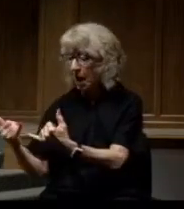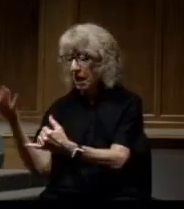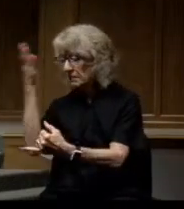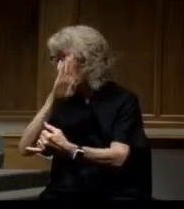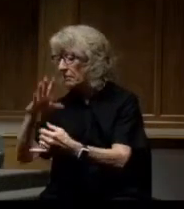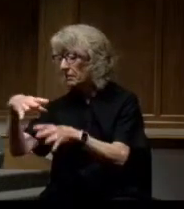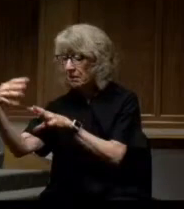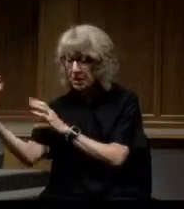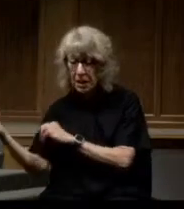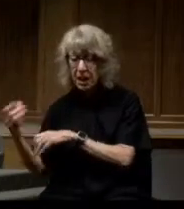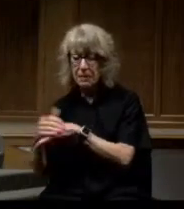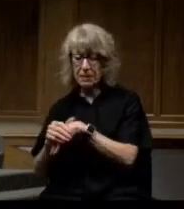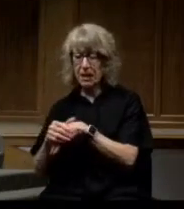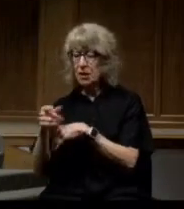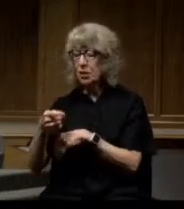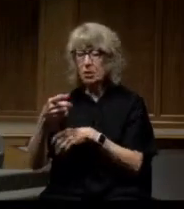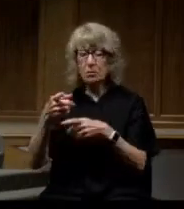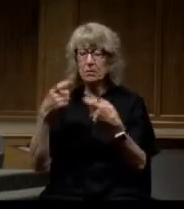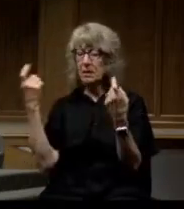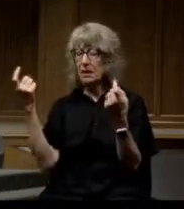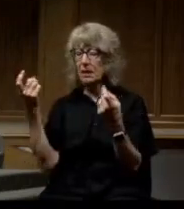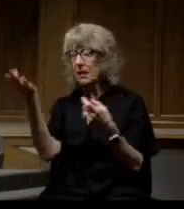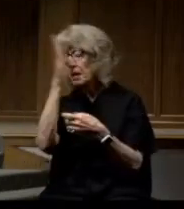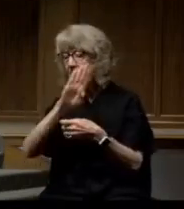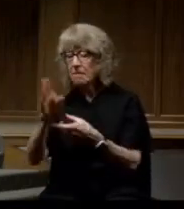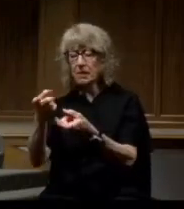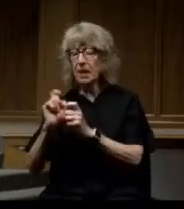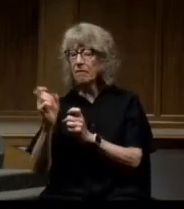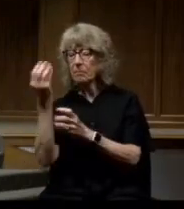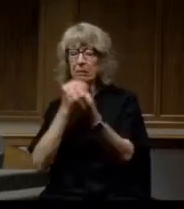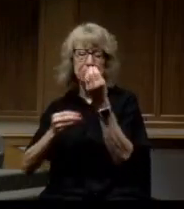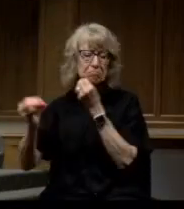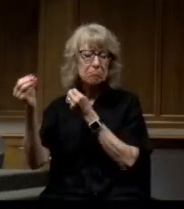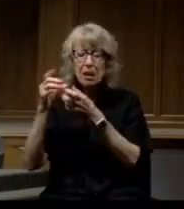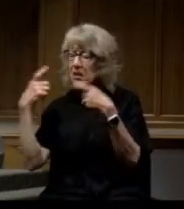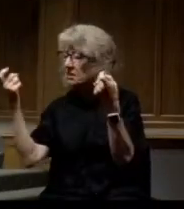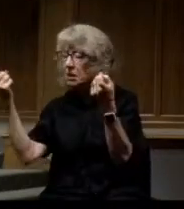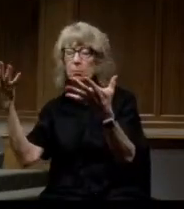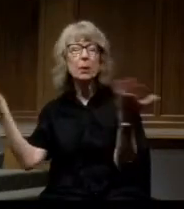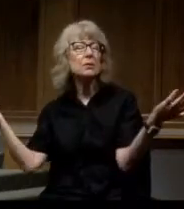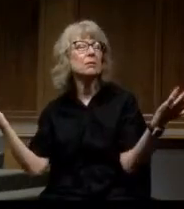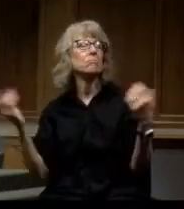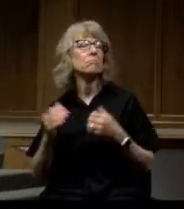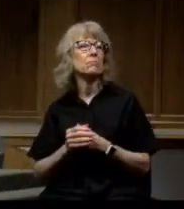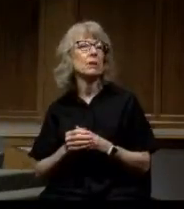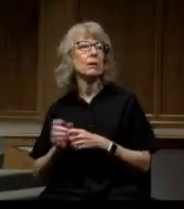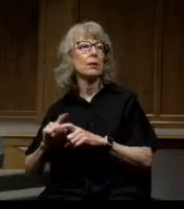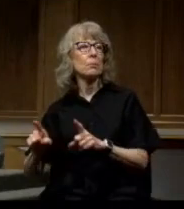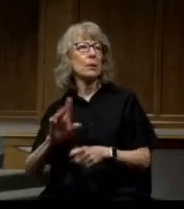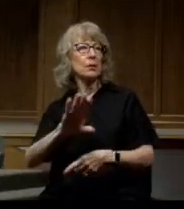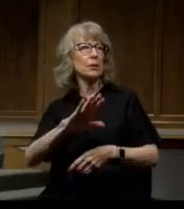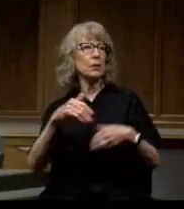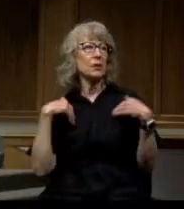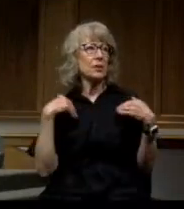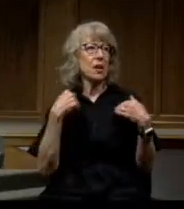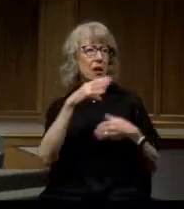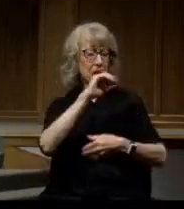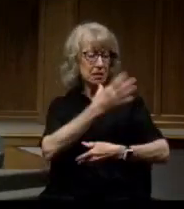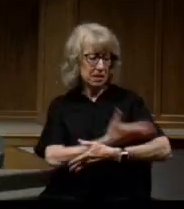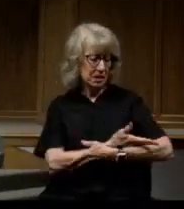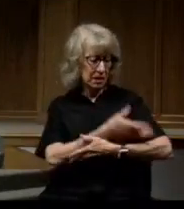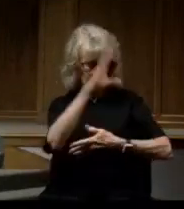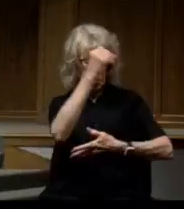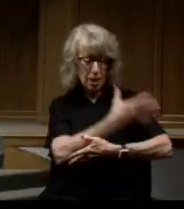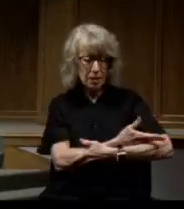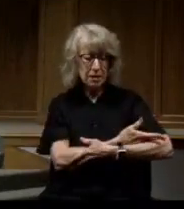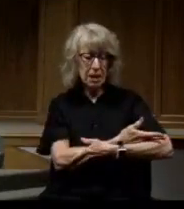with my friends. But when this young son of yours, who squandered your property with prostitutes, comes home,